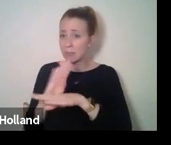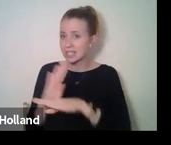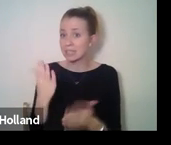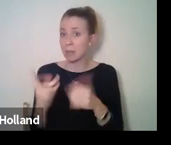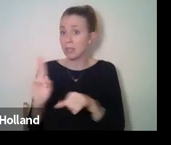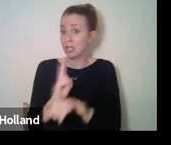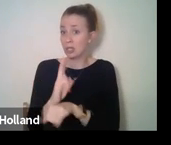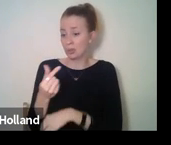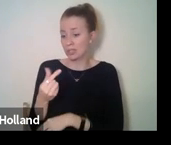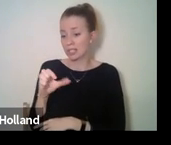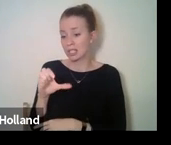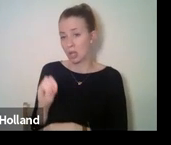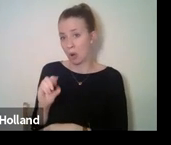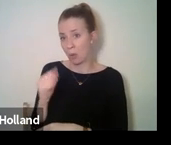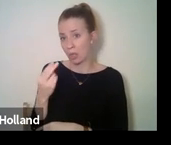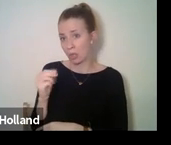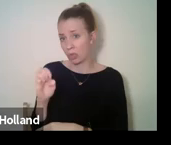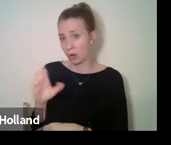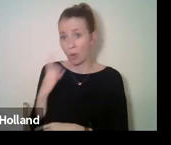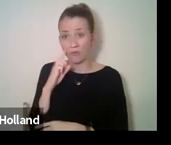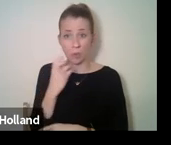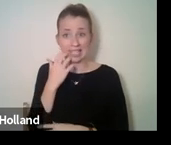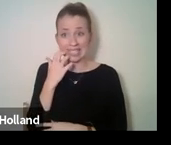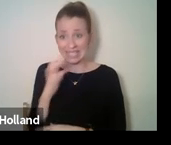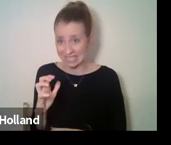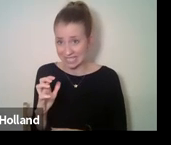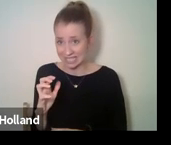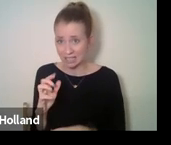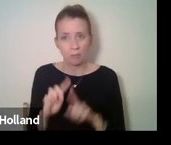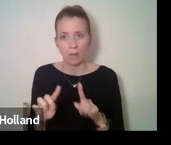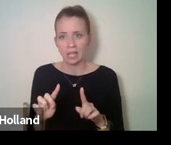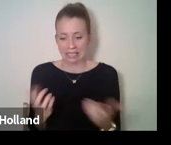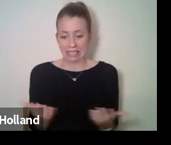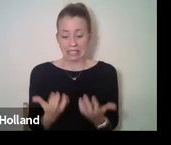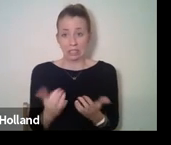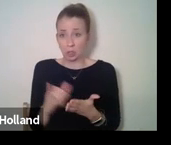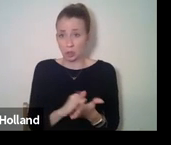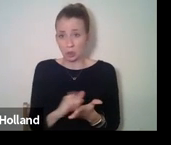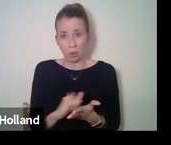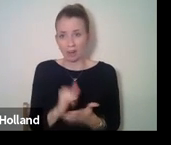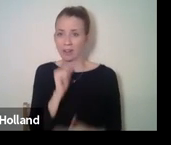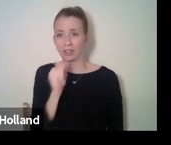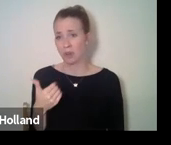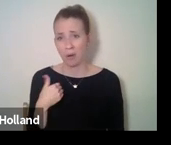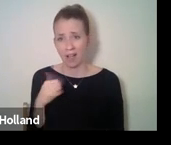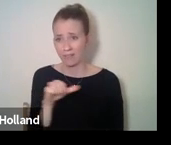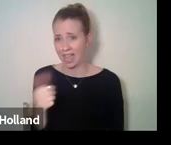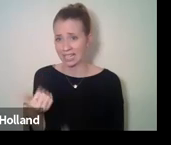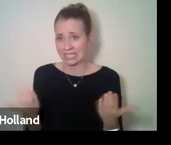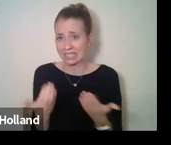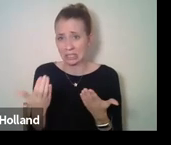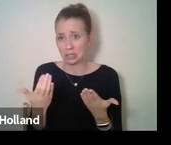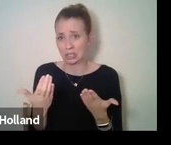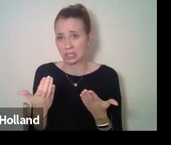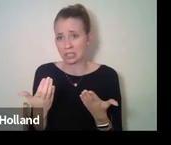system to heat them, but we don't have any geothermal power plants available in our section of the